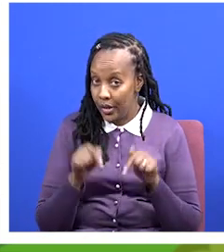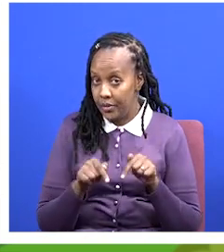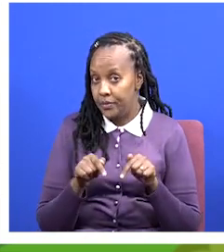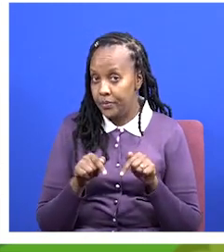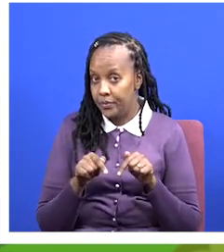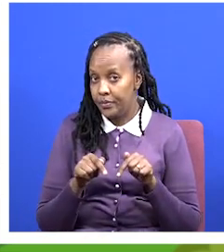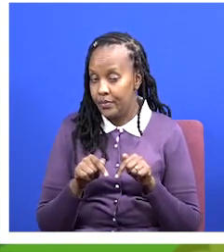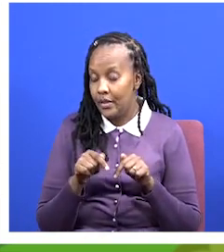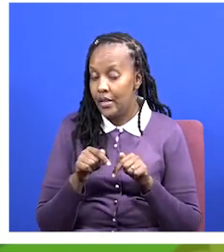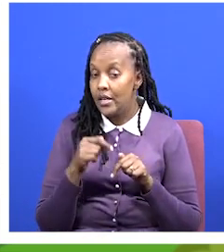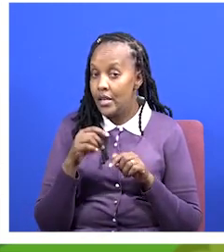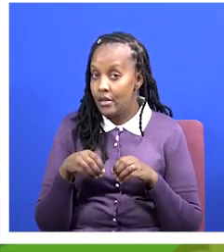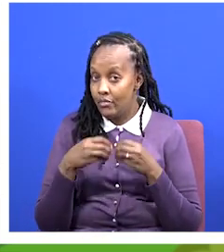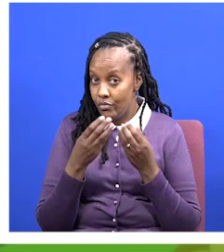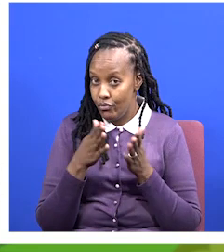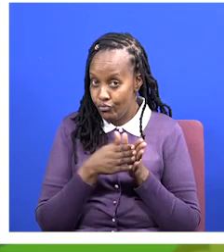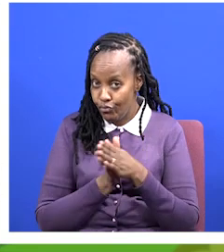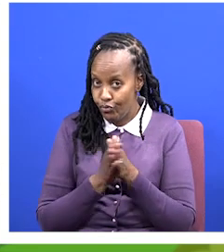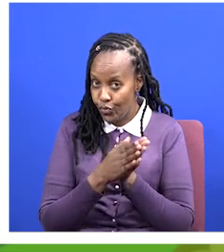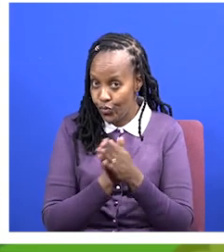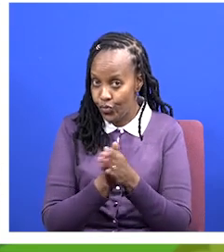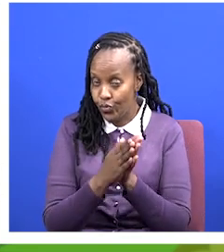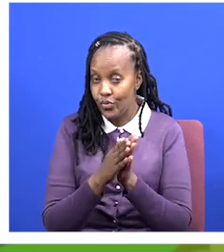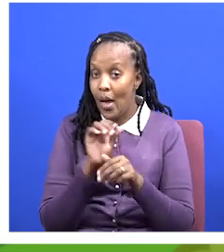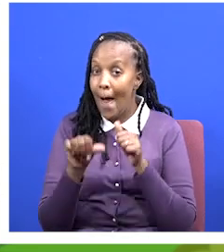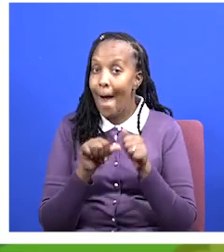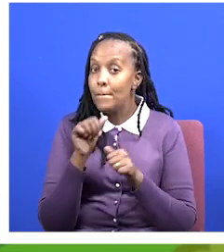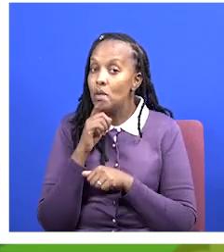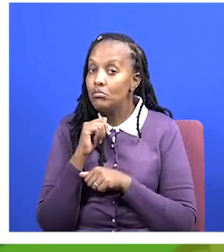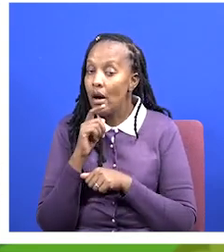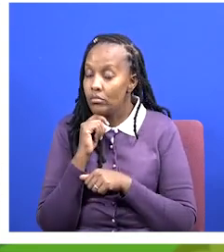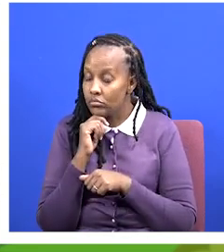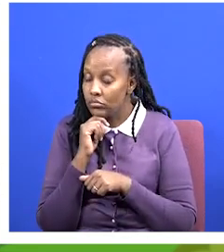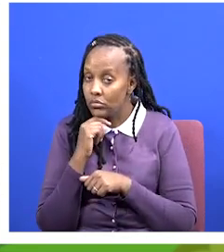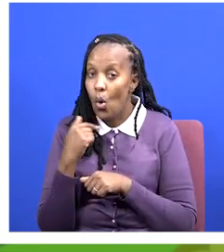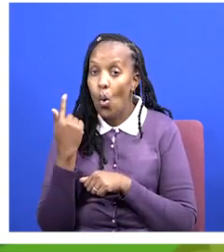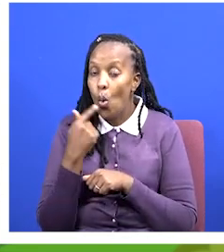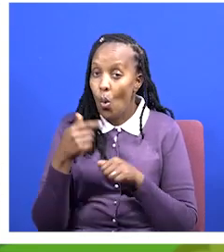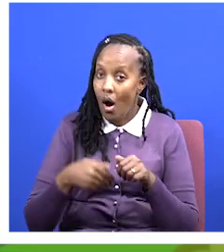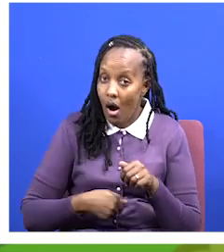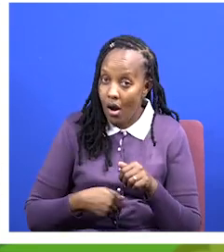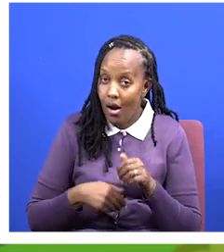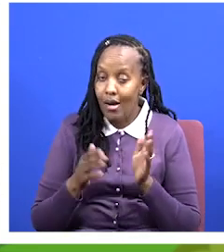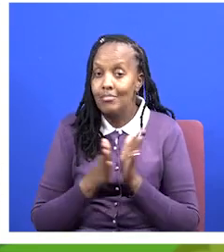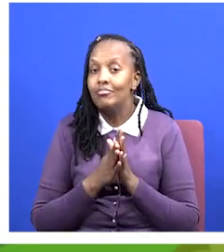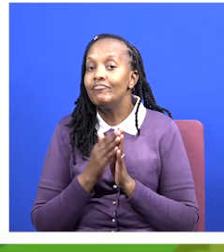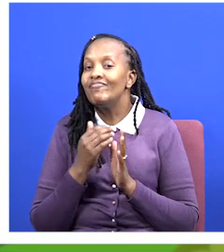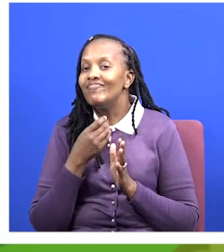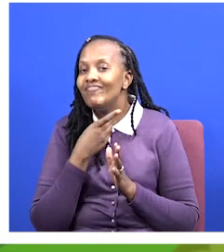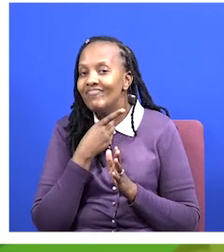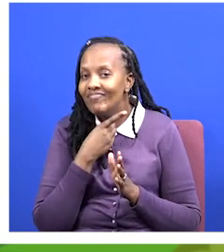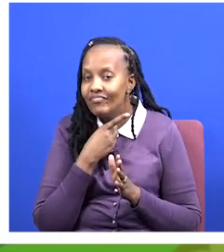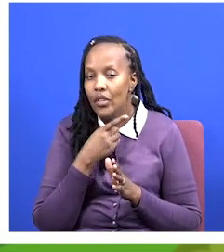Today, I want to tell you a Bible story about a man who hungered